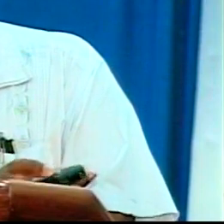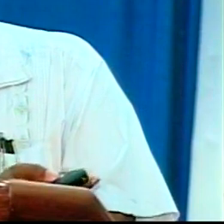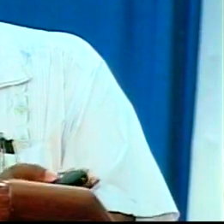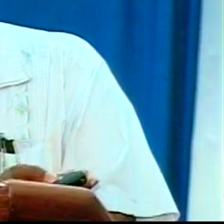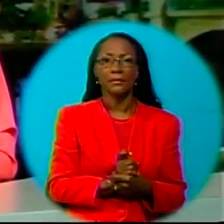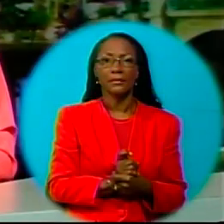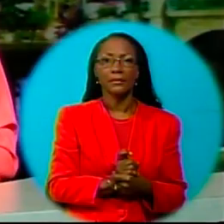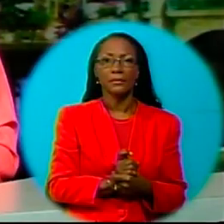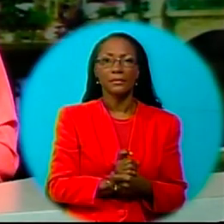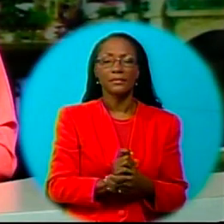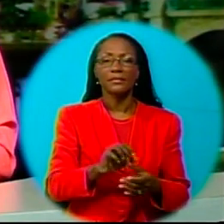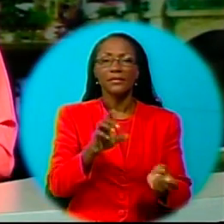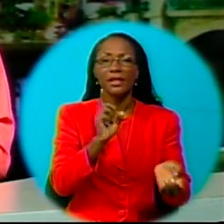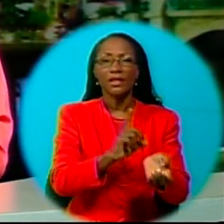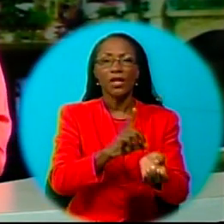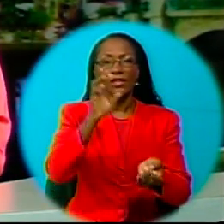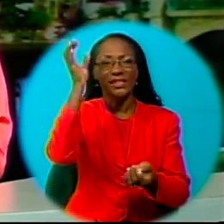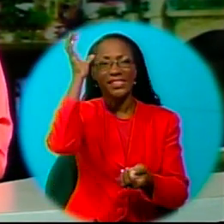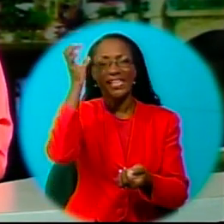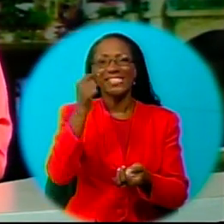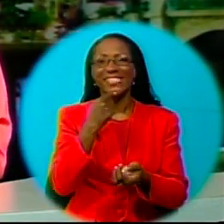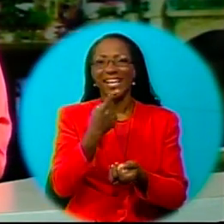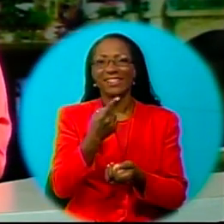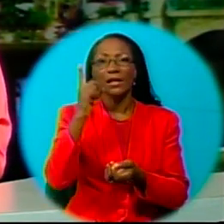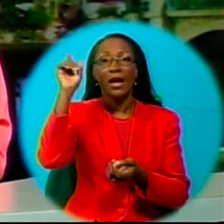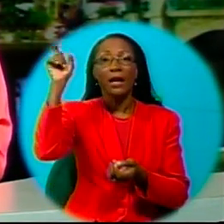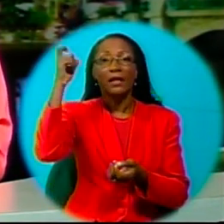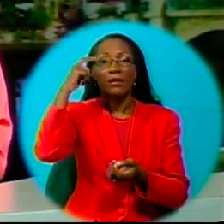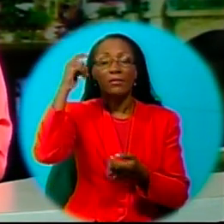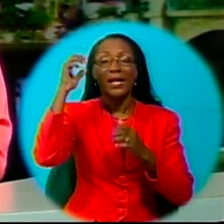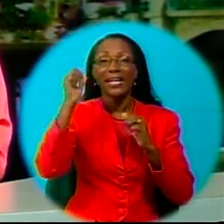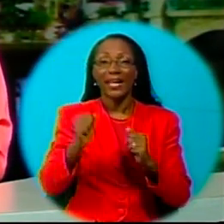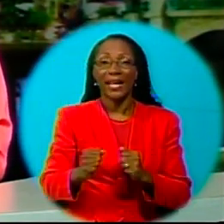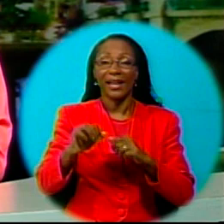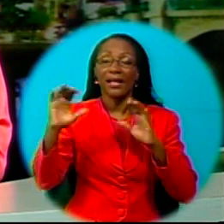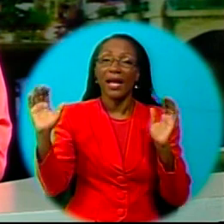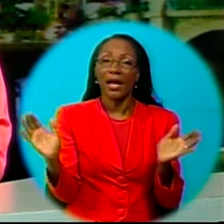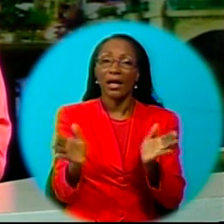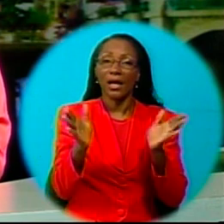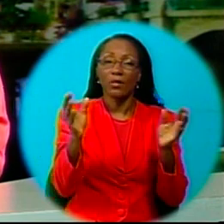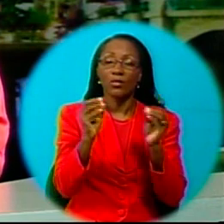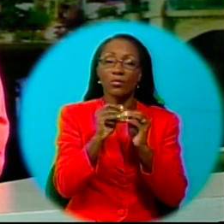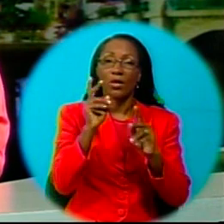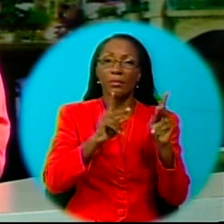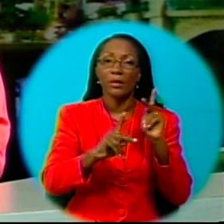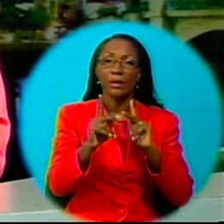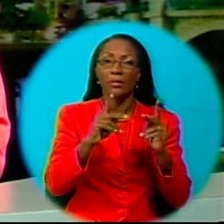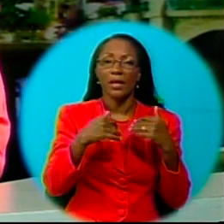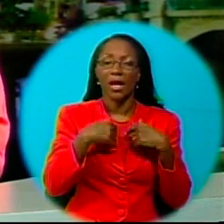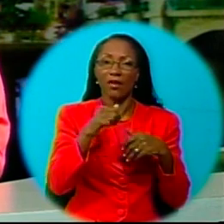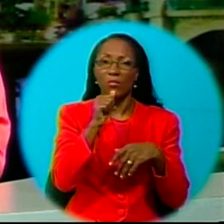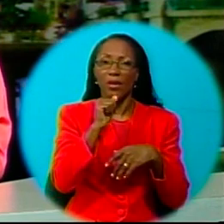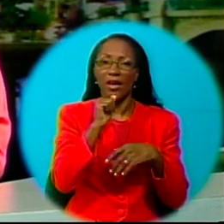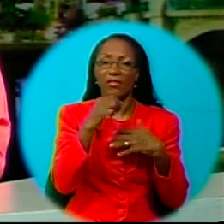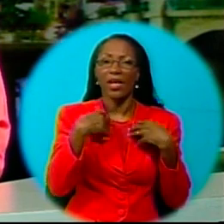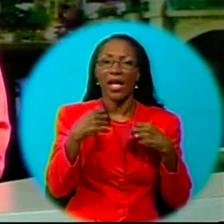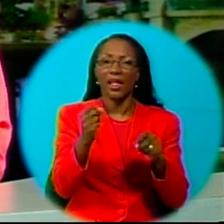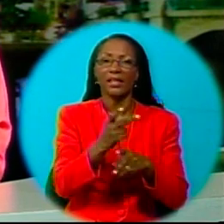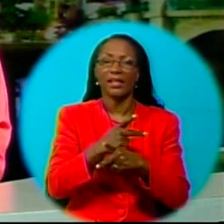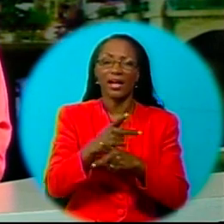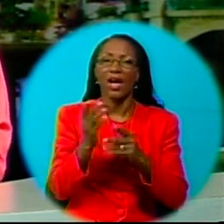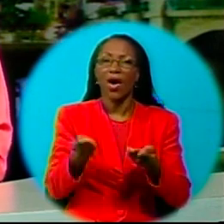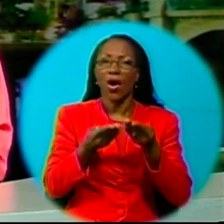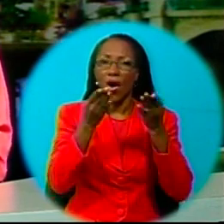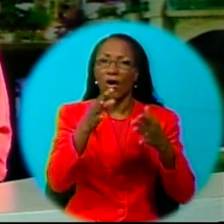sector. Dr. Chase says government can also encourage more people to opt for private health care by